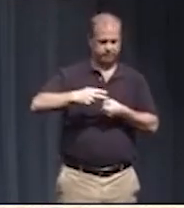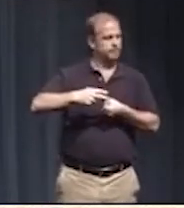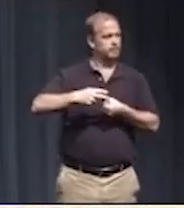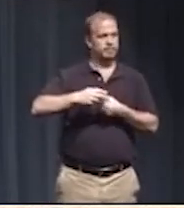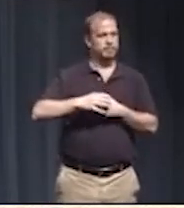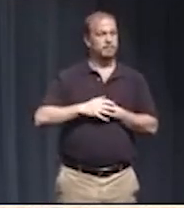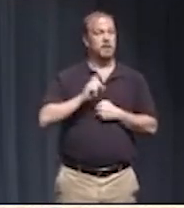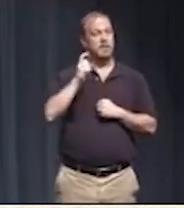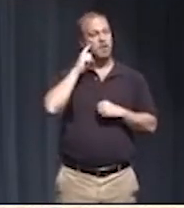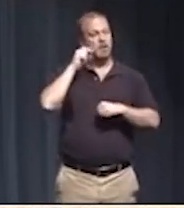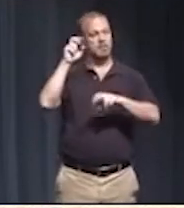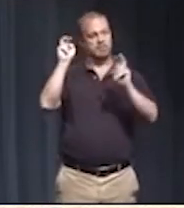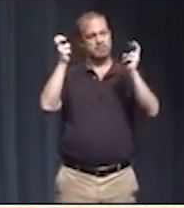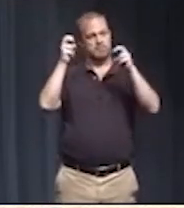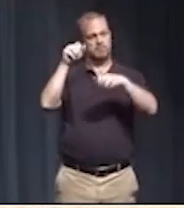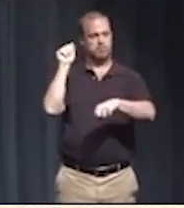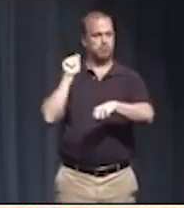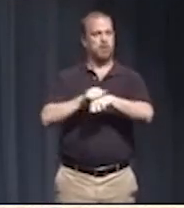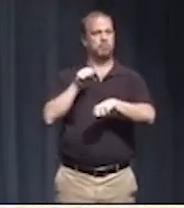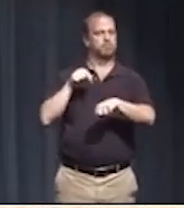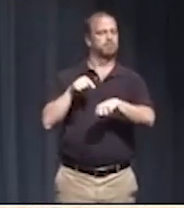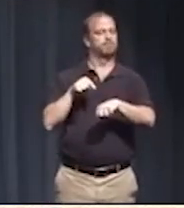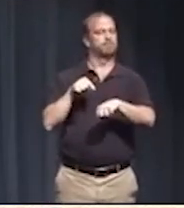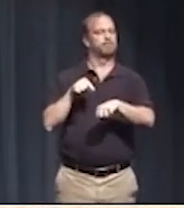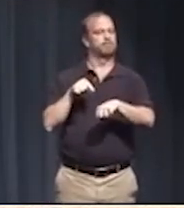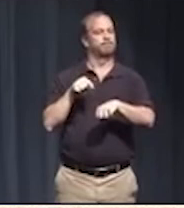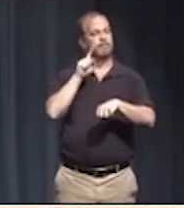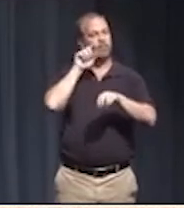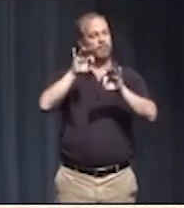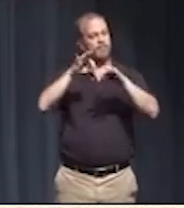to be the rock for the family.